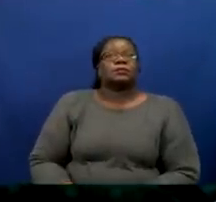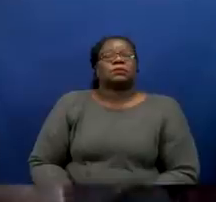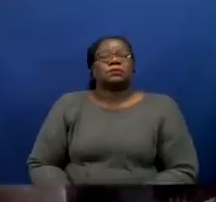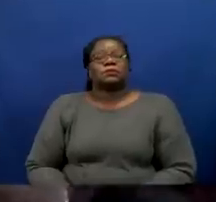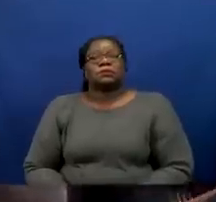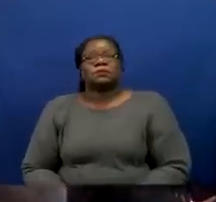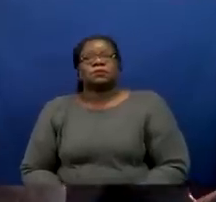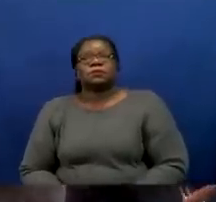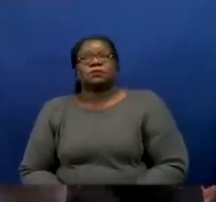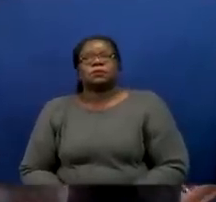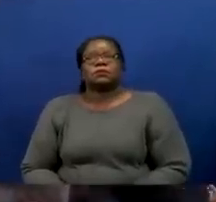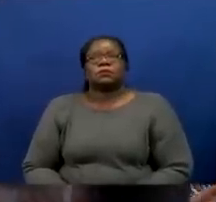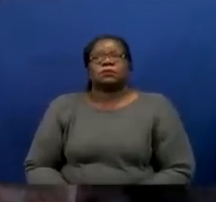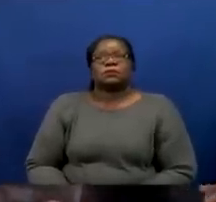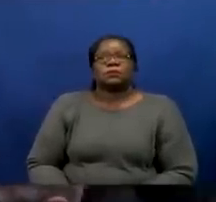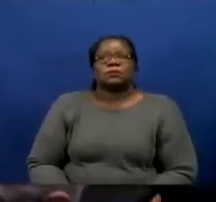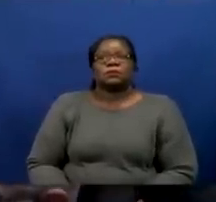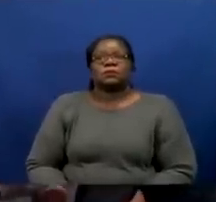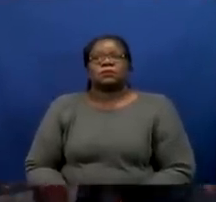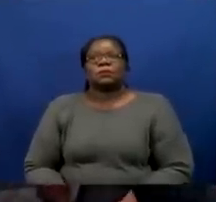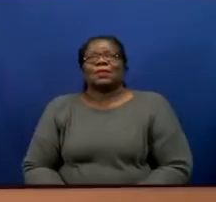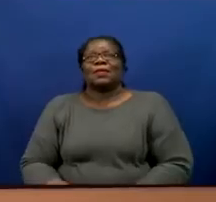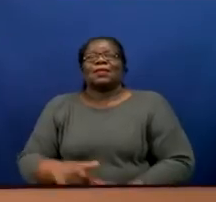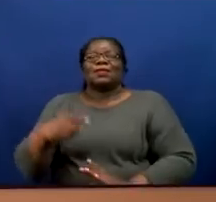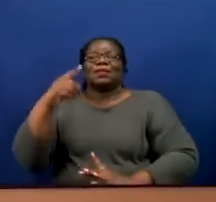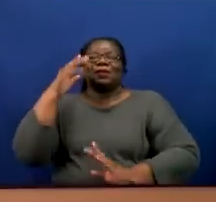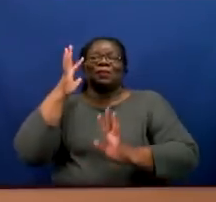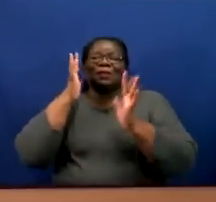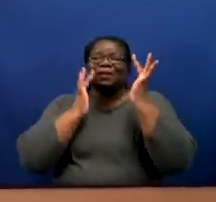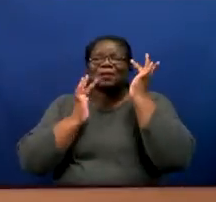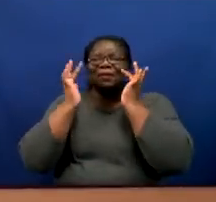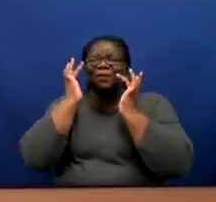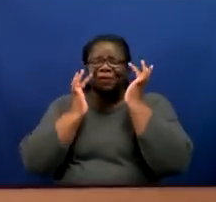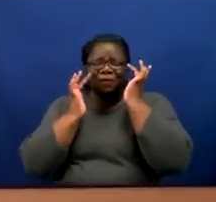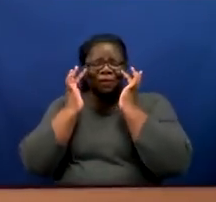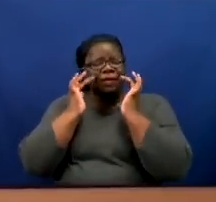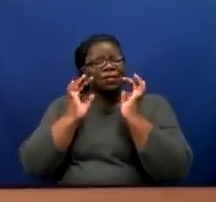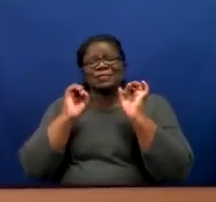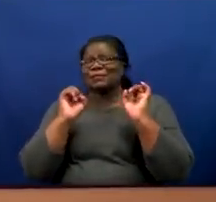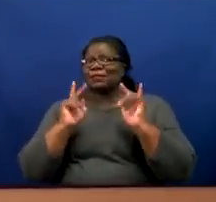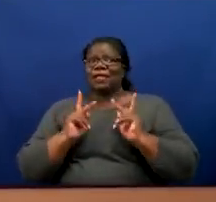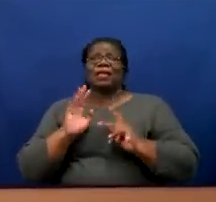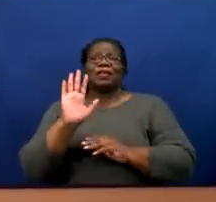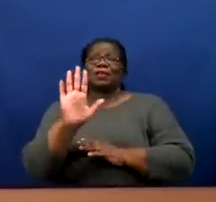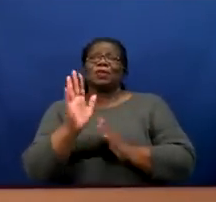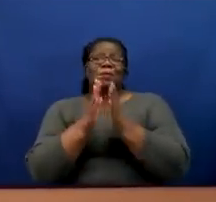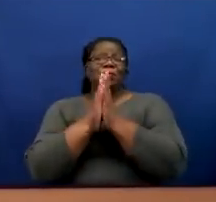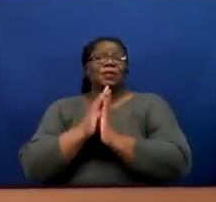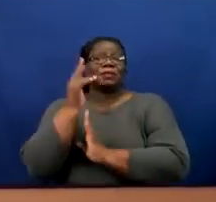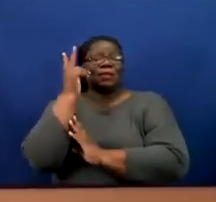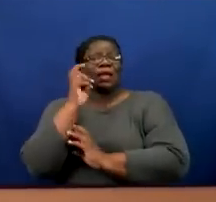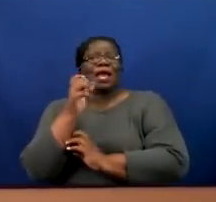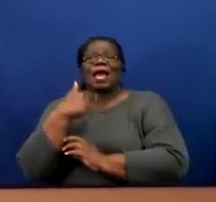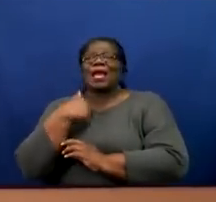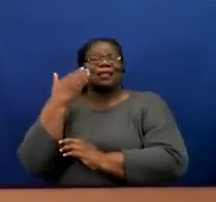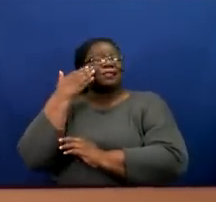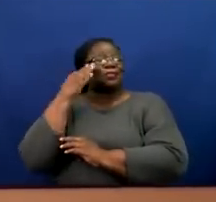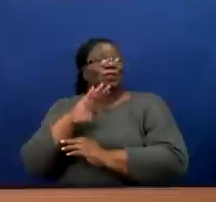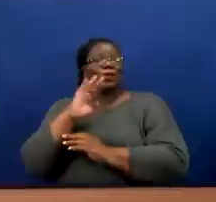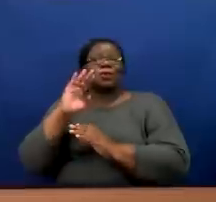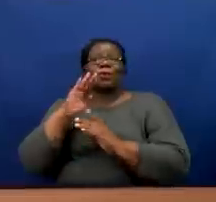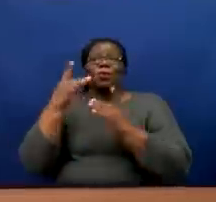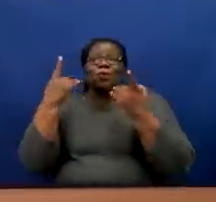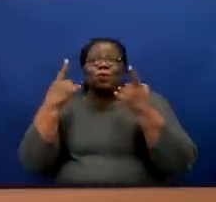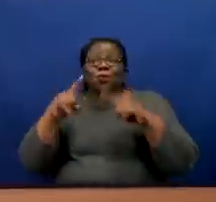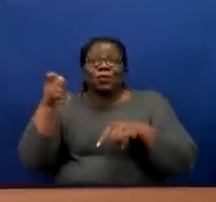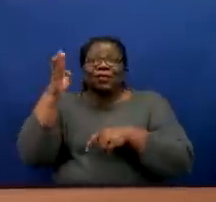You're not going to spend too many more crying nights and sleepless nights. Your prayer has been heard. I don't know when he's going to show up, but hear me when